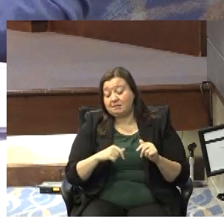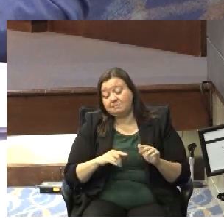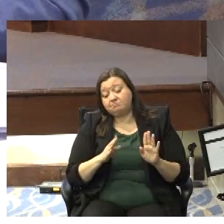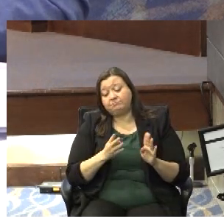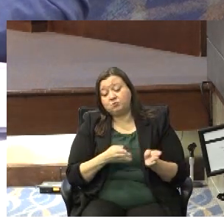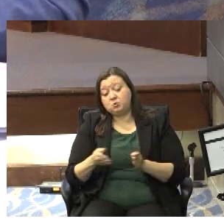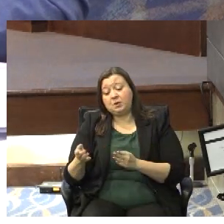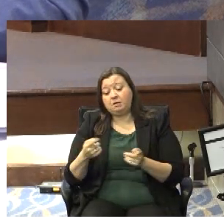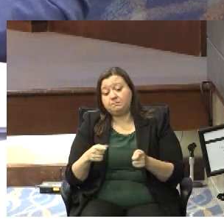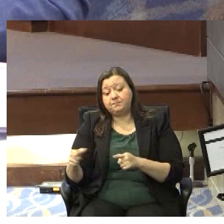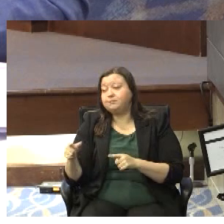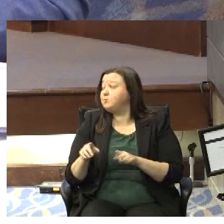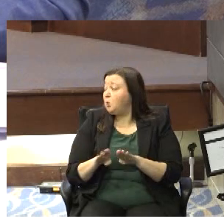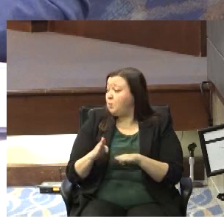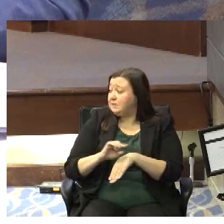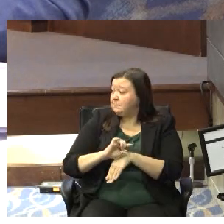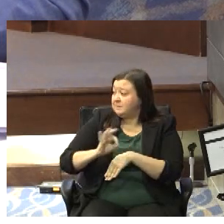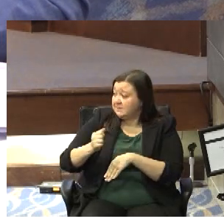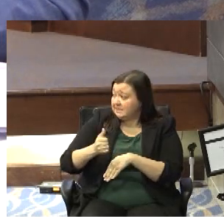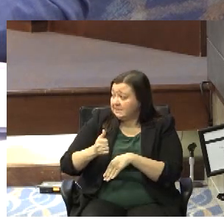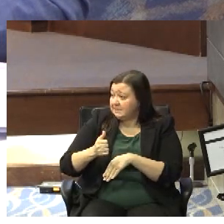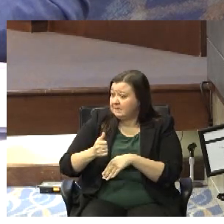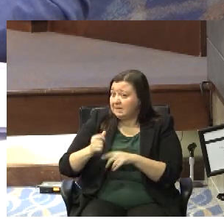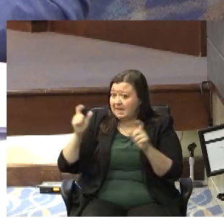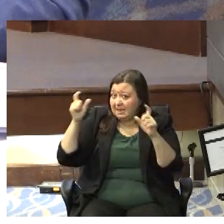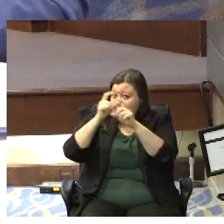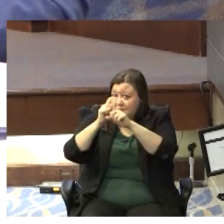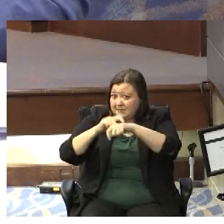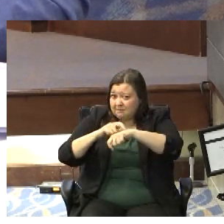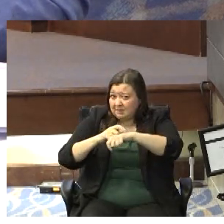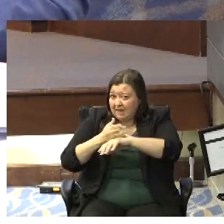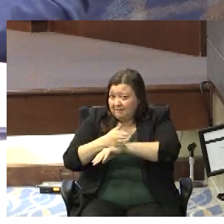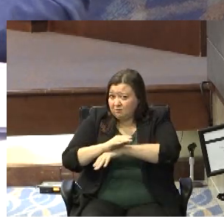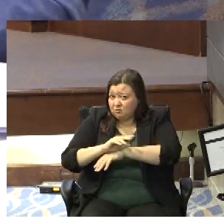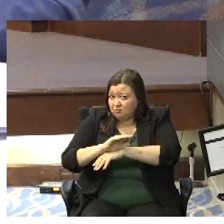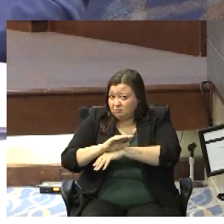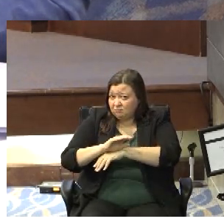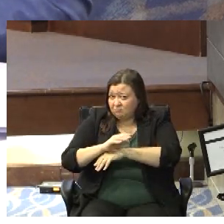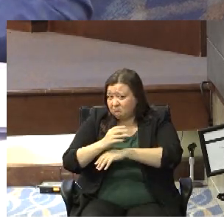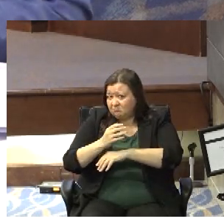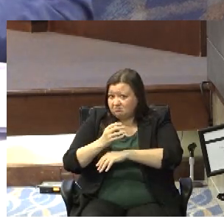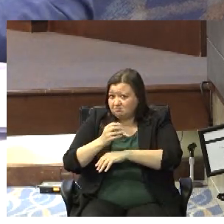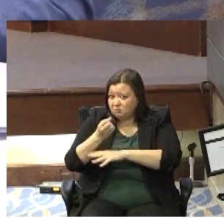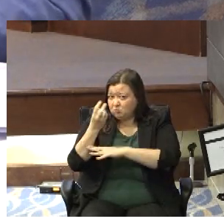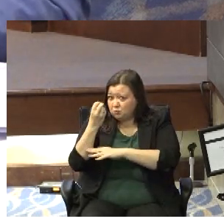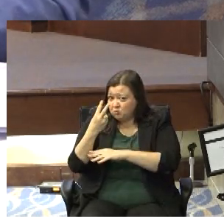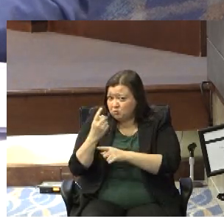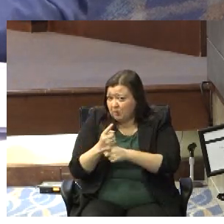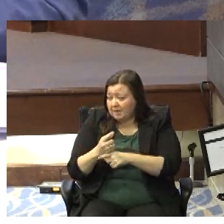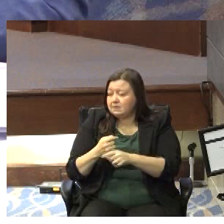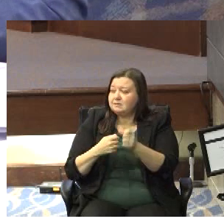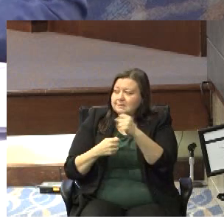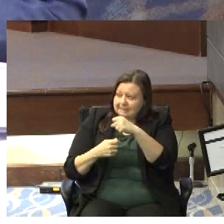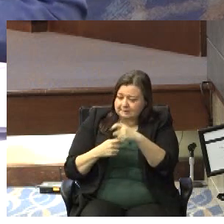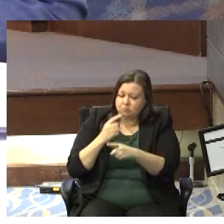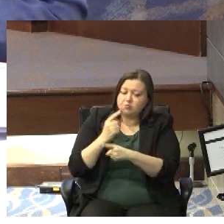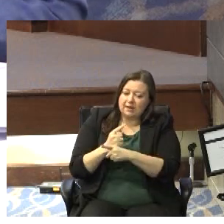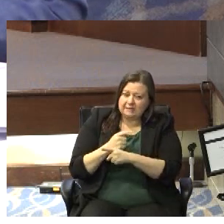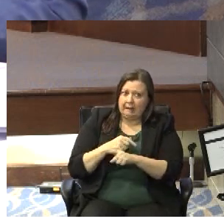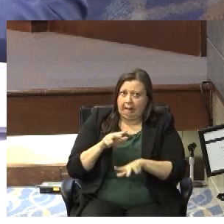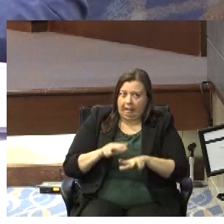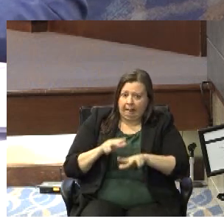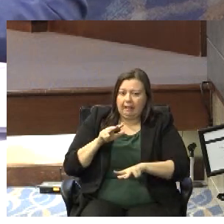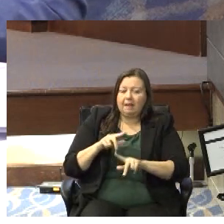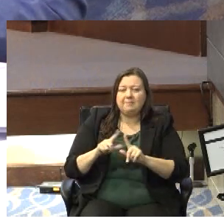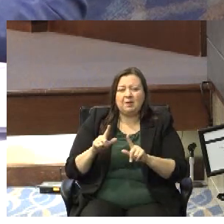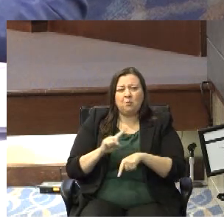have. Because it opens at 10 and then the eclipse begins sometime after noon. Is that right? Correct. And I'm going to show, I'm going to fumble this, but